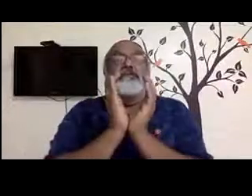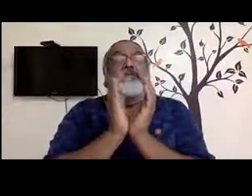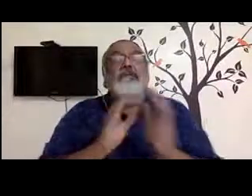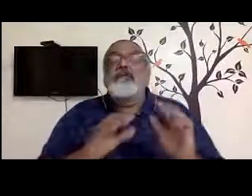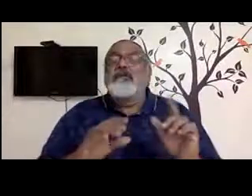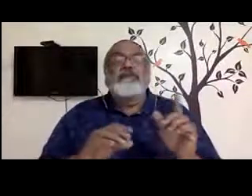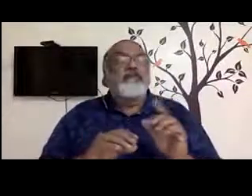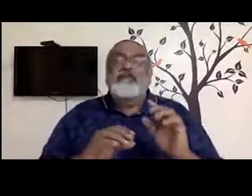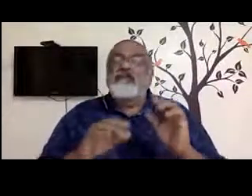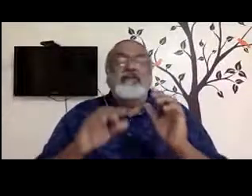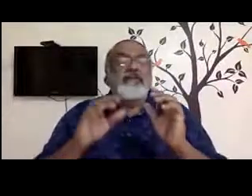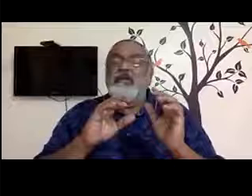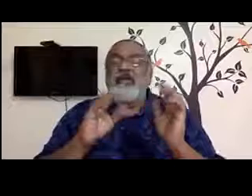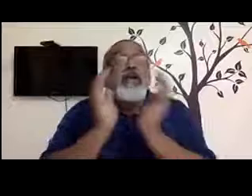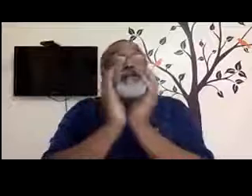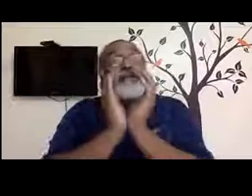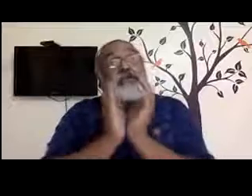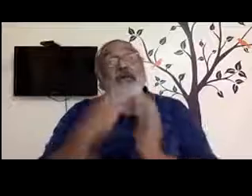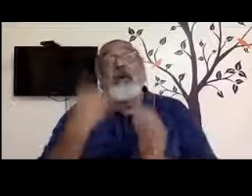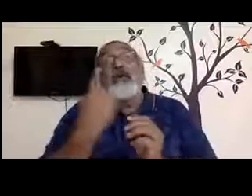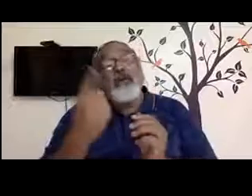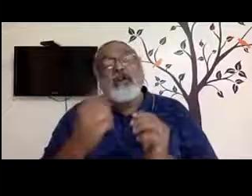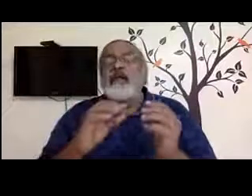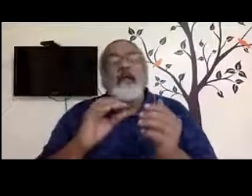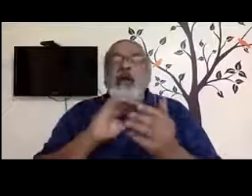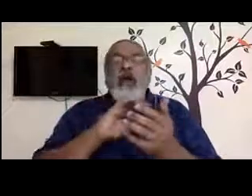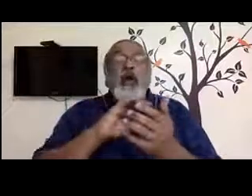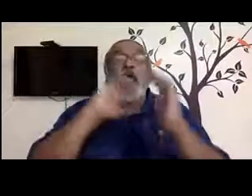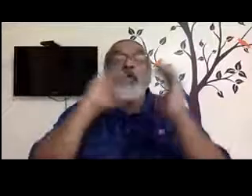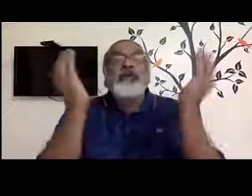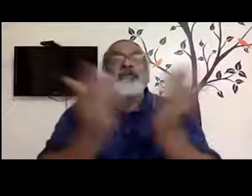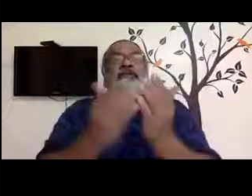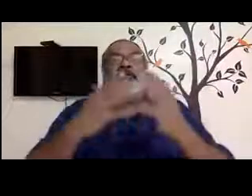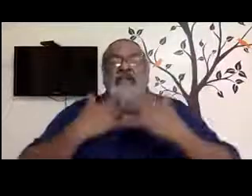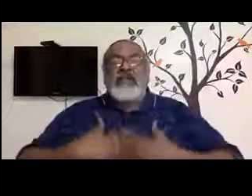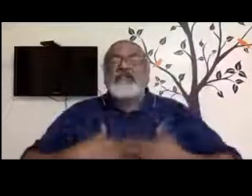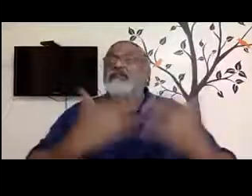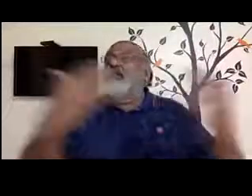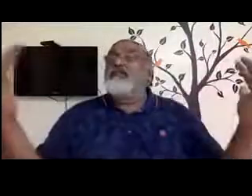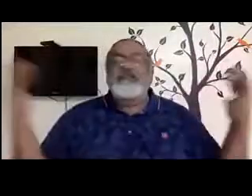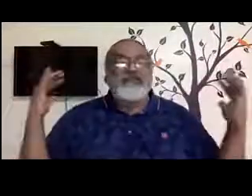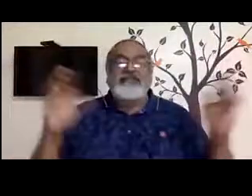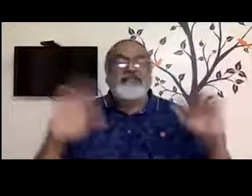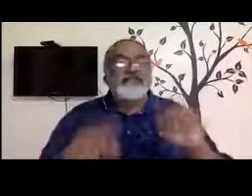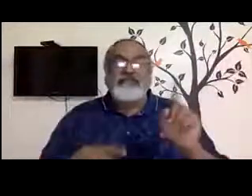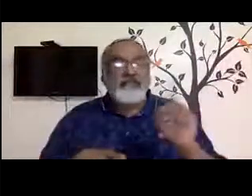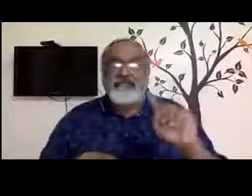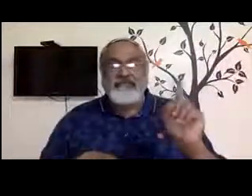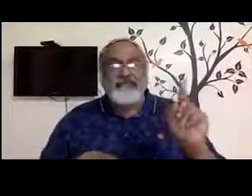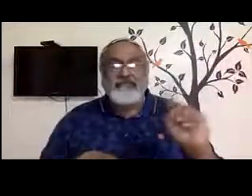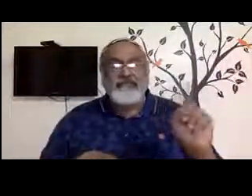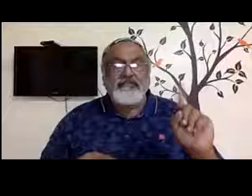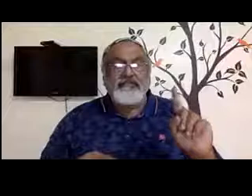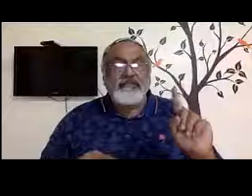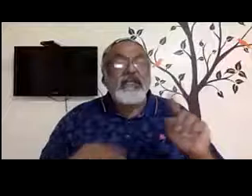Health insurance alone is not universal health coverage. So wherever a person requires